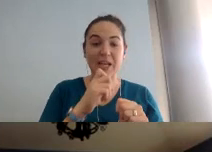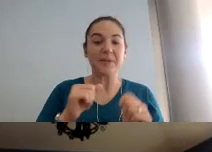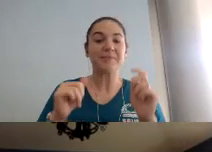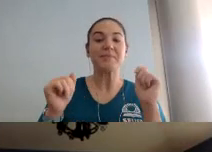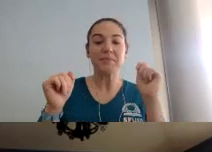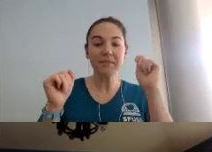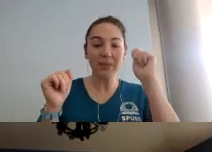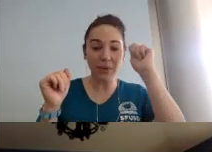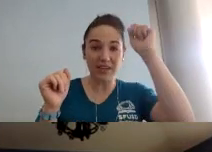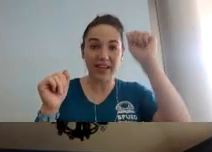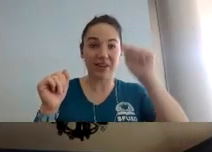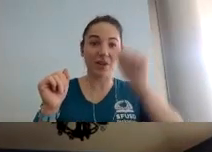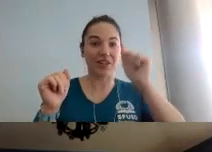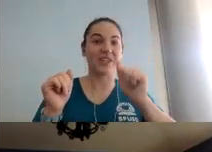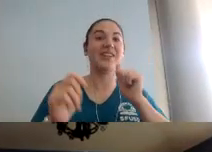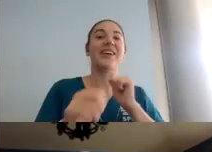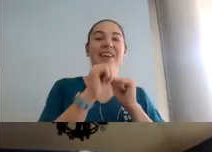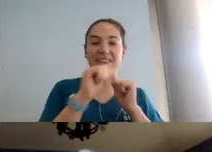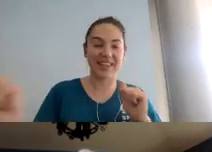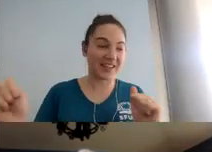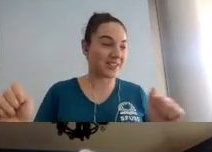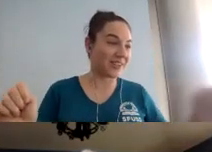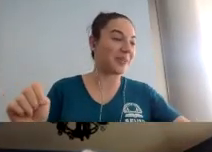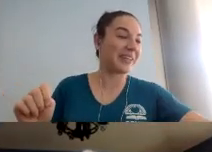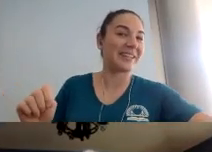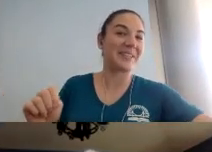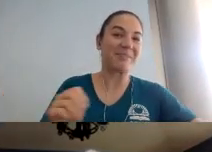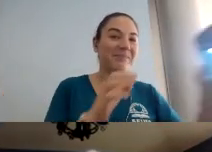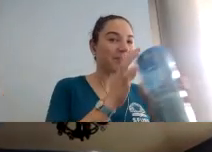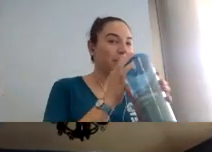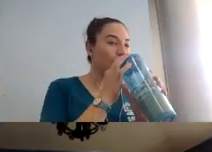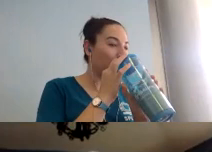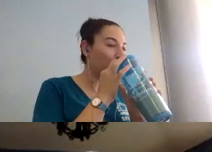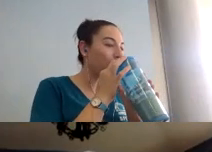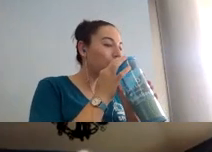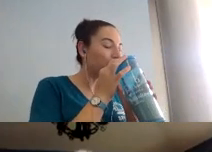question, put the letter of the question, and then the answer. Oh my goodness.